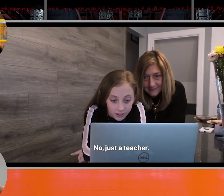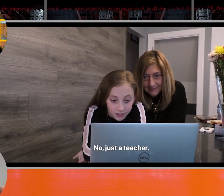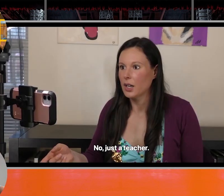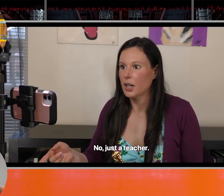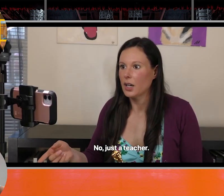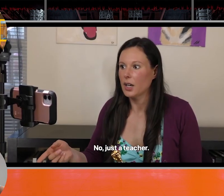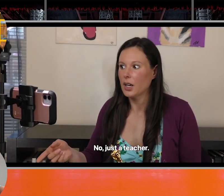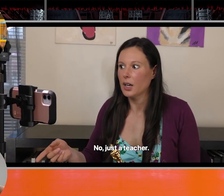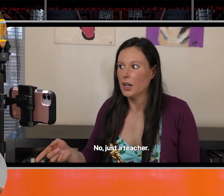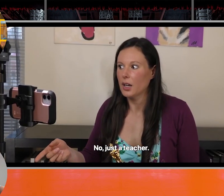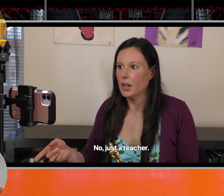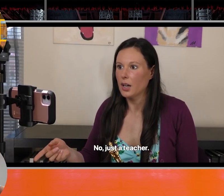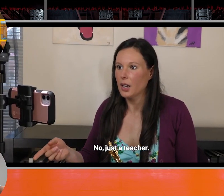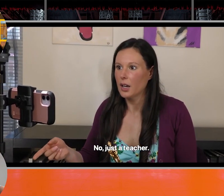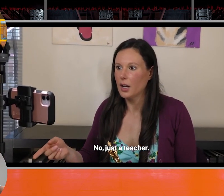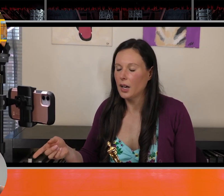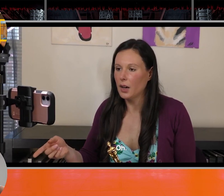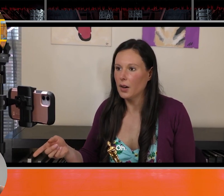teacher.